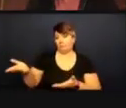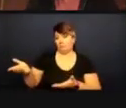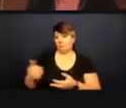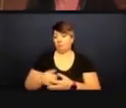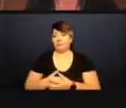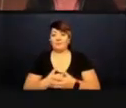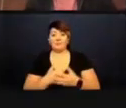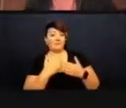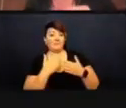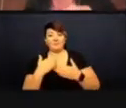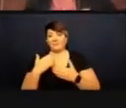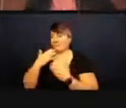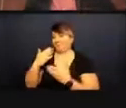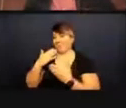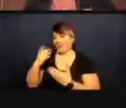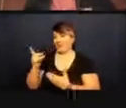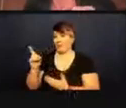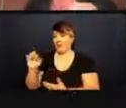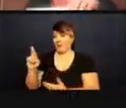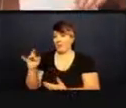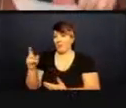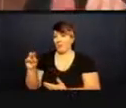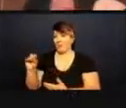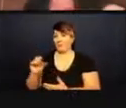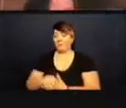Thanks, Dr. Polio.